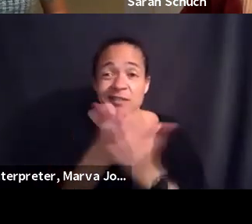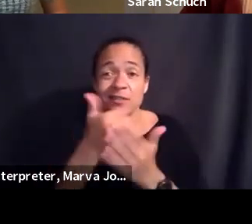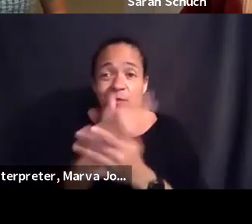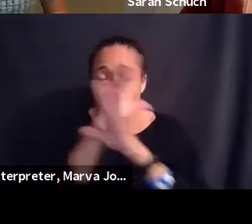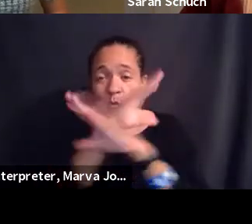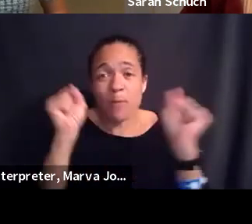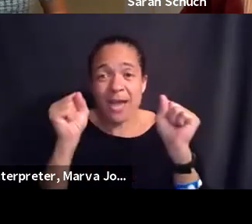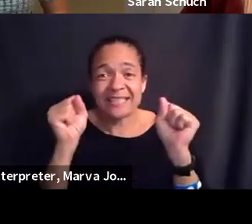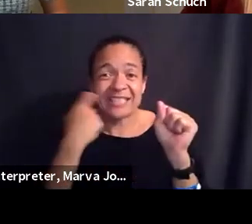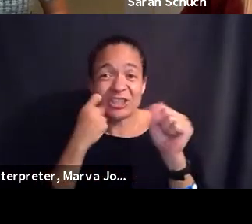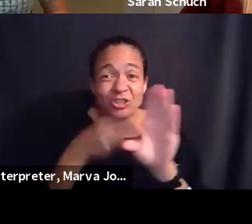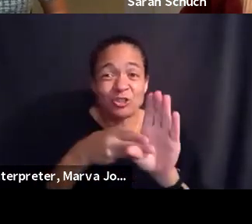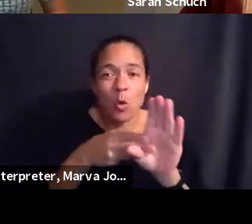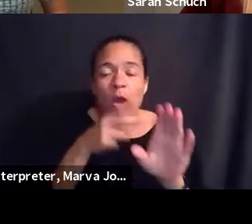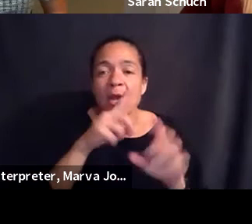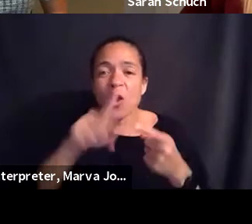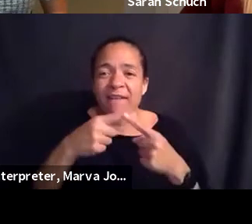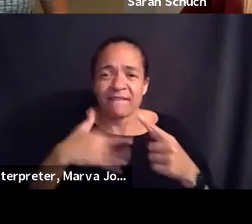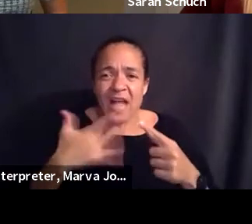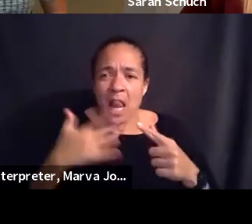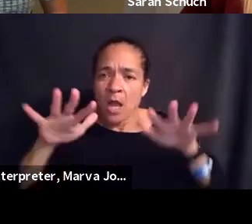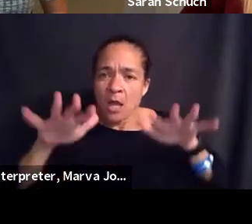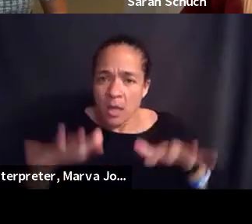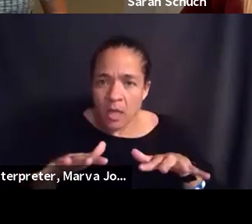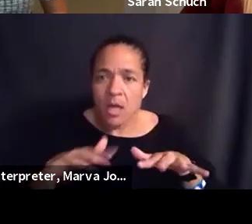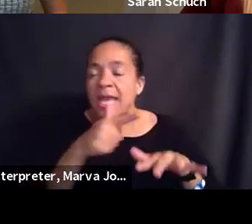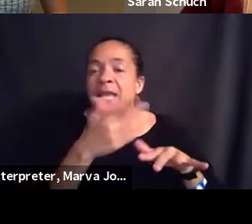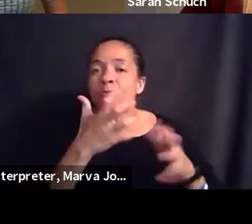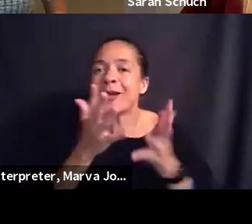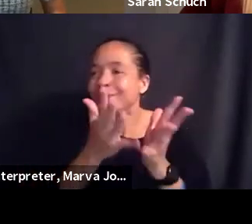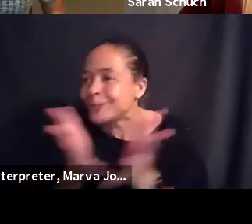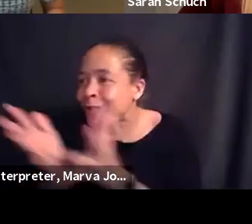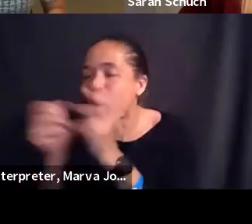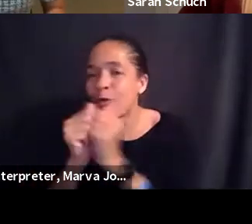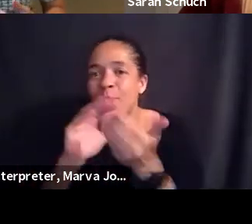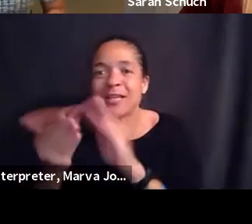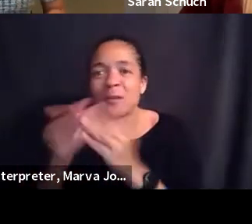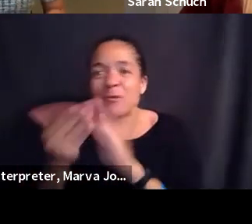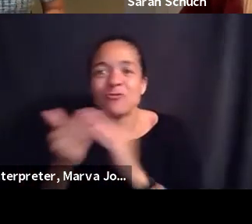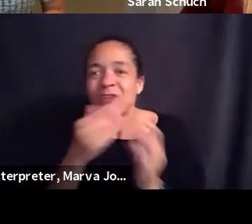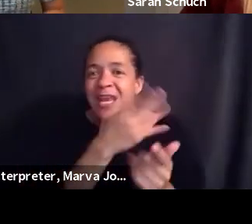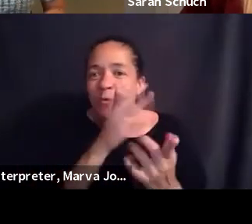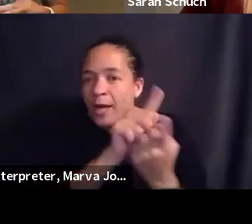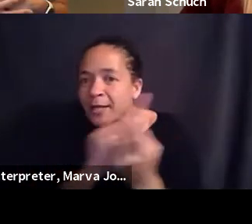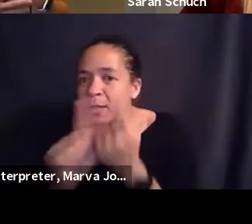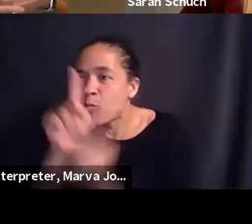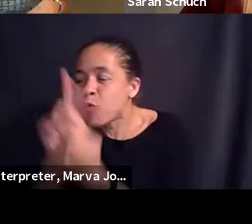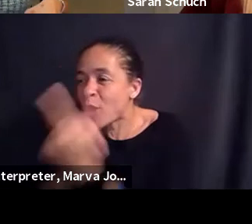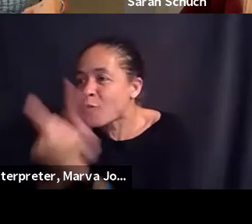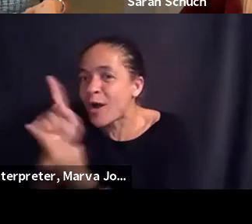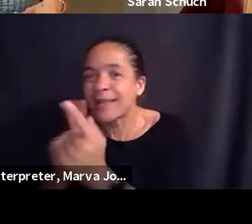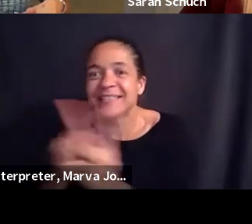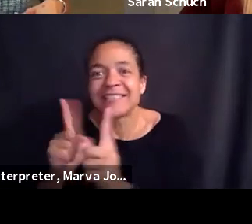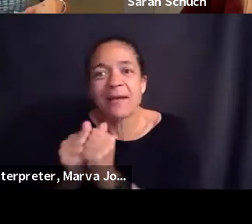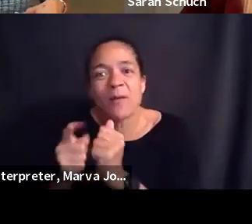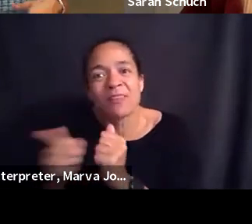under him, really wanted to talk to the community, really wants to have those one-on-one conversations. I mean, I think he would do it